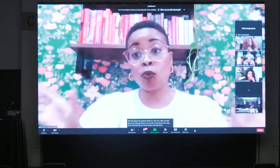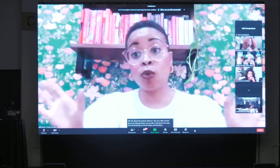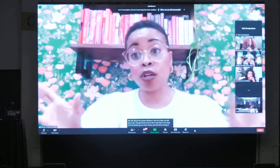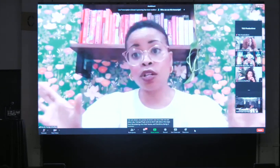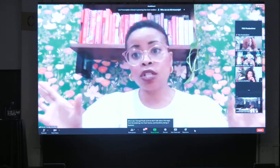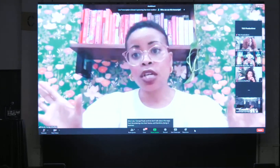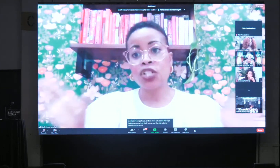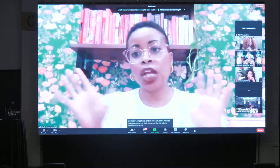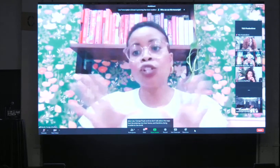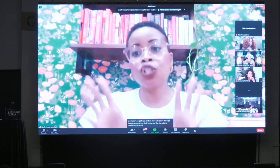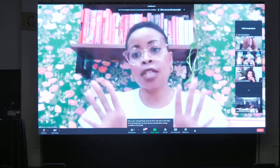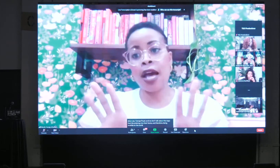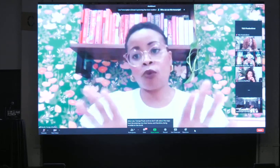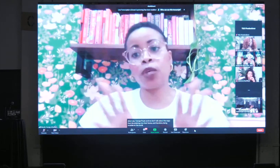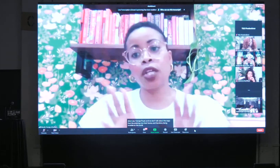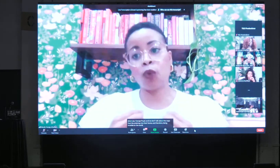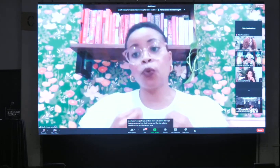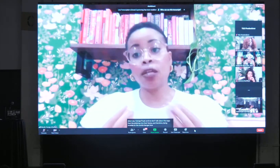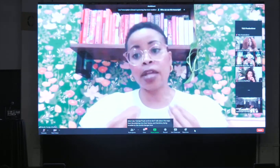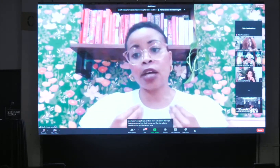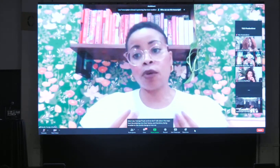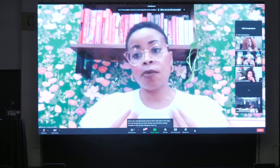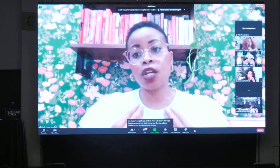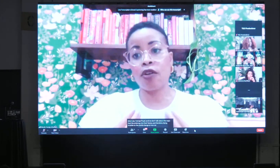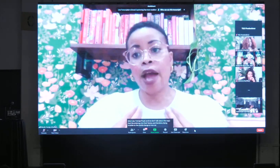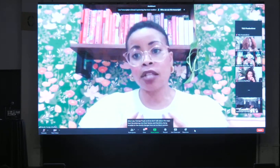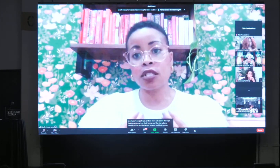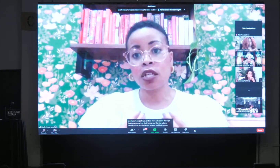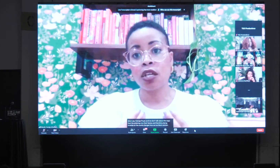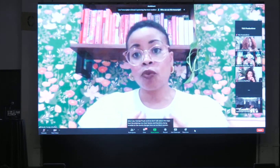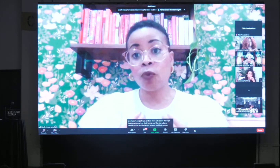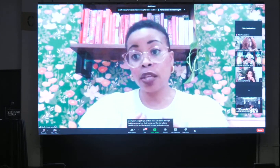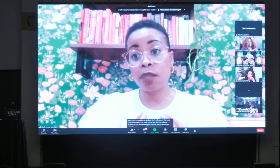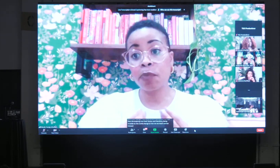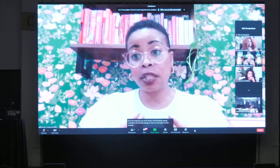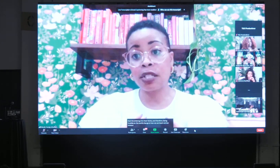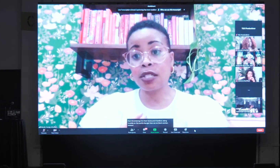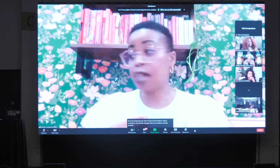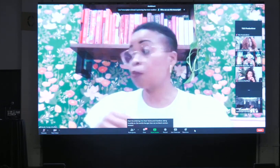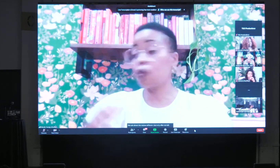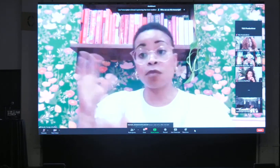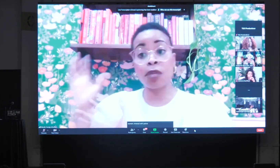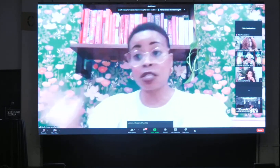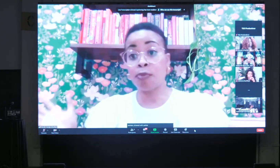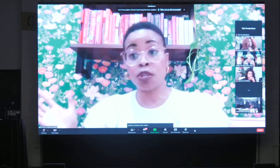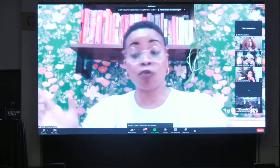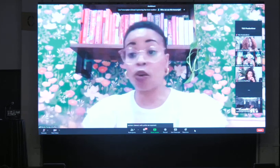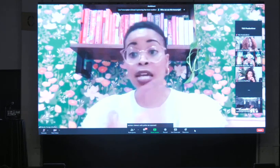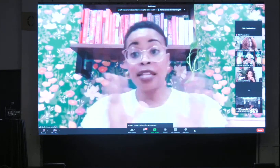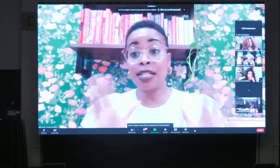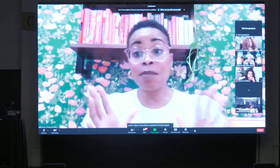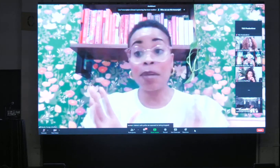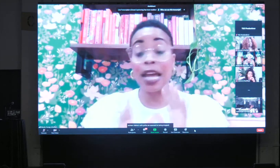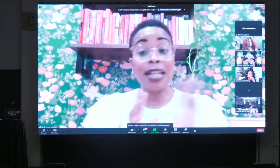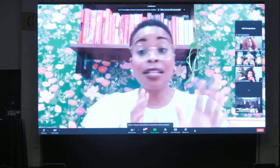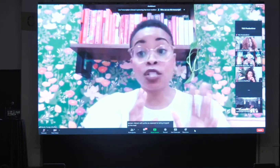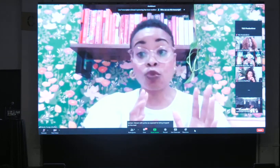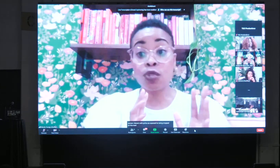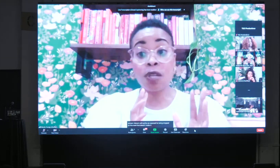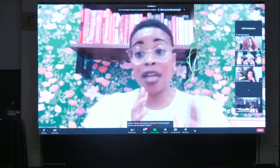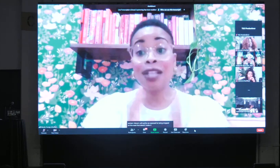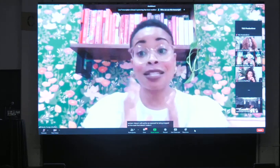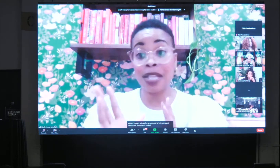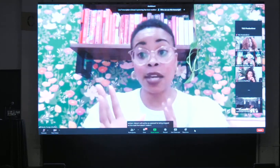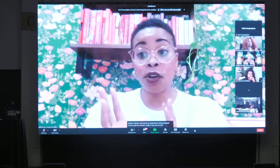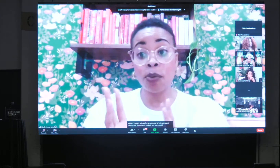to the world changes how we Black women interact with police, as opposed to being stopped on the road. That doesn't make it any less